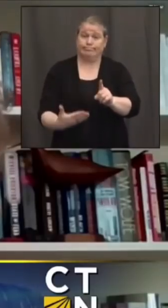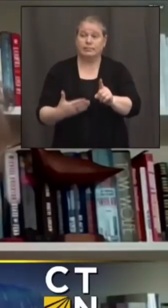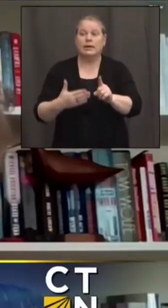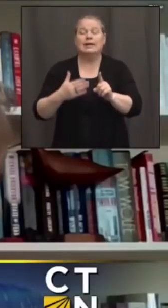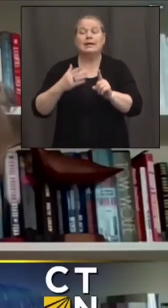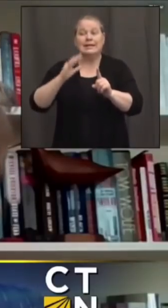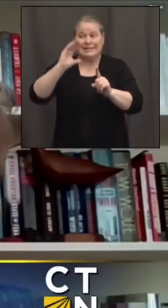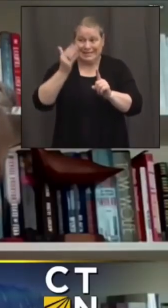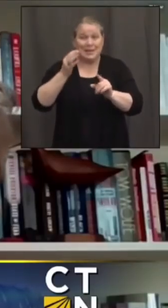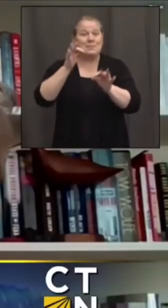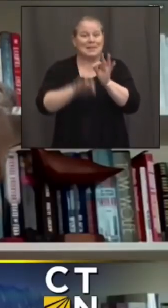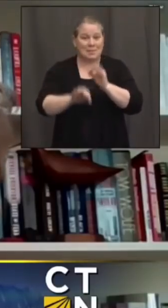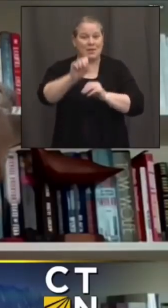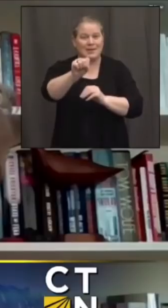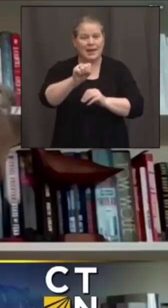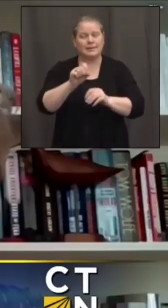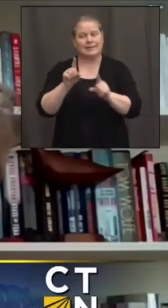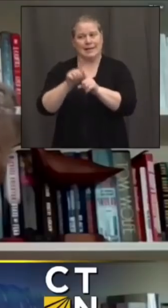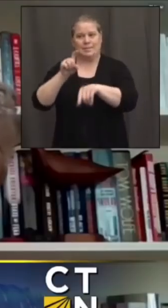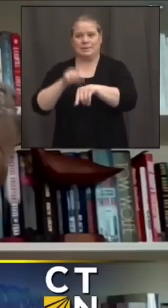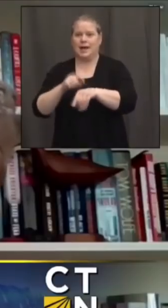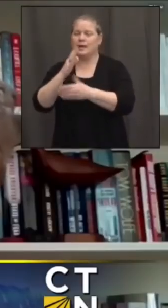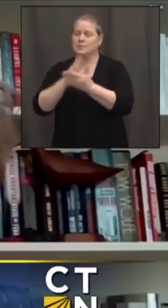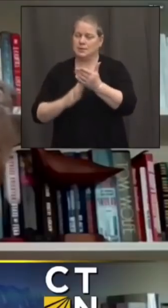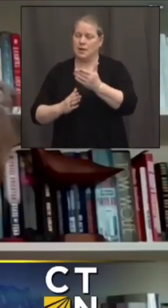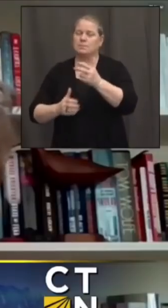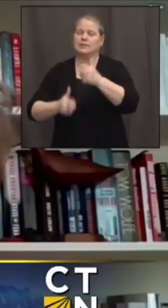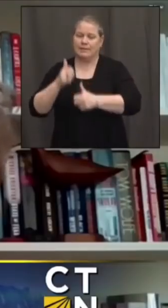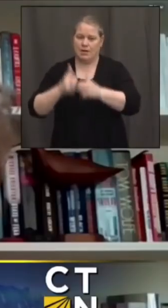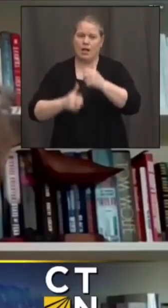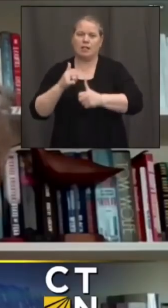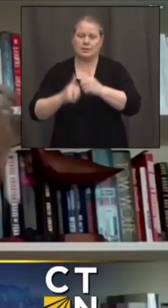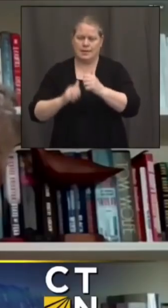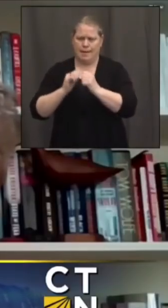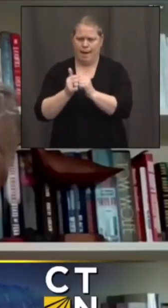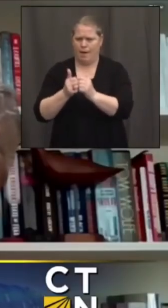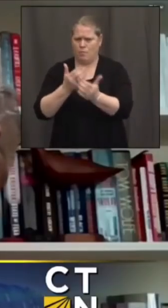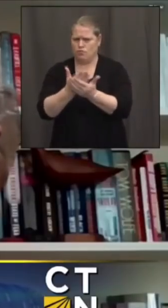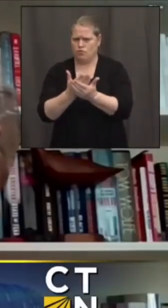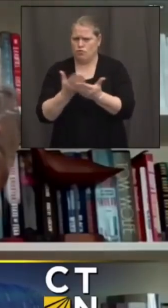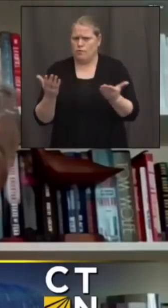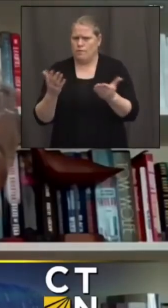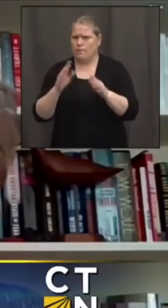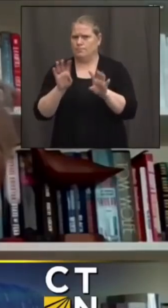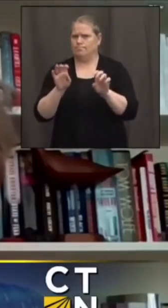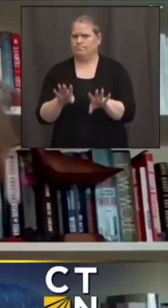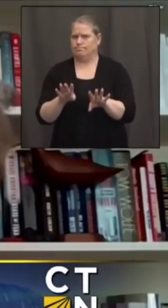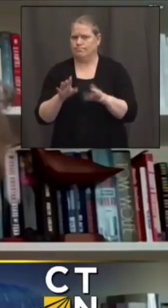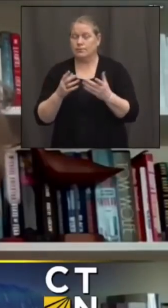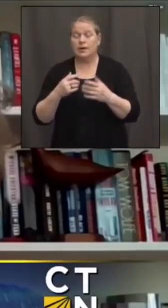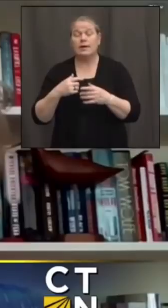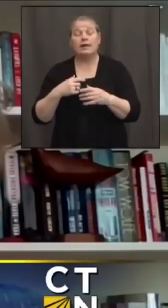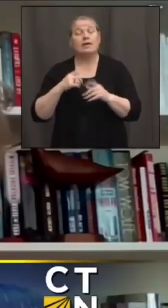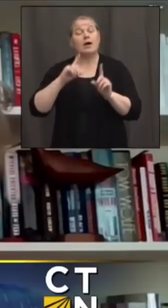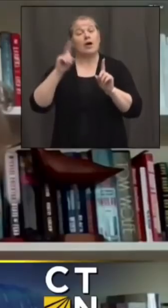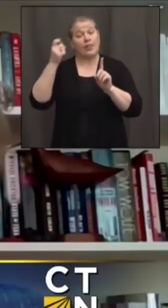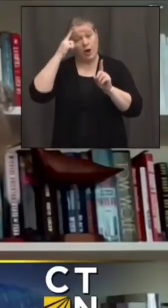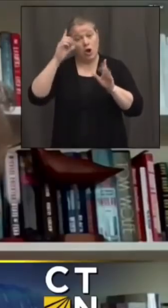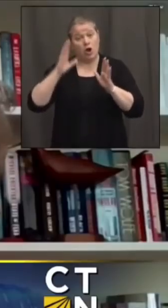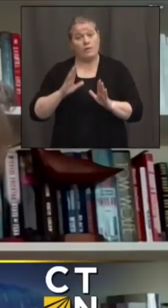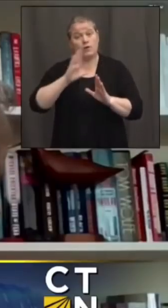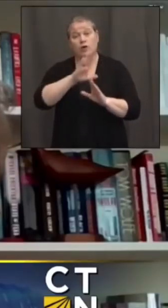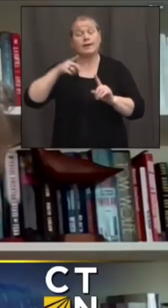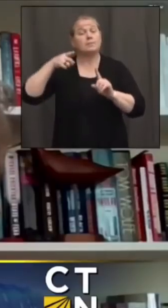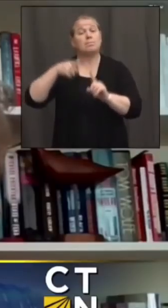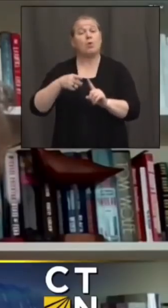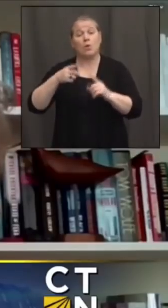it also obviously has some challenges in terms of verification. I think what the governor alluded to earlier in terms of working